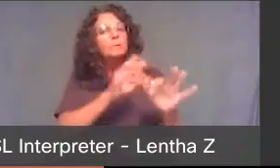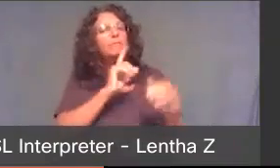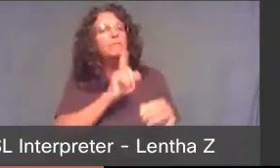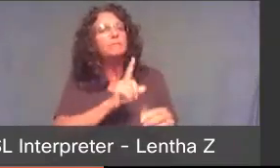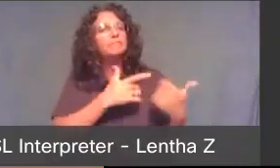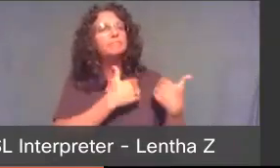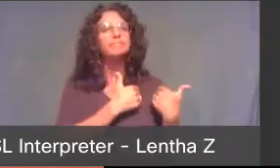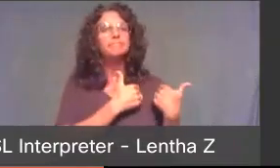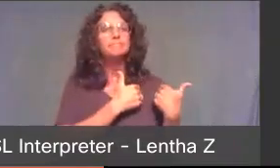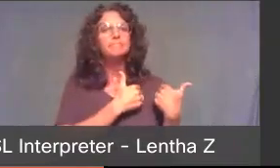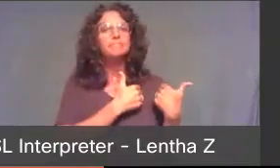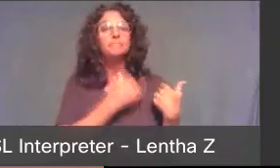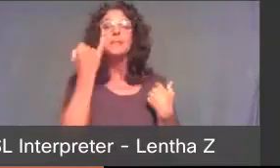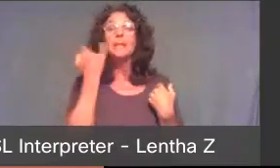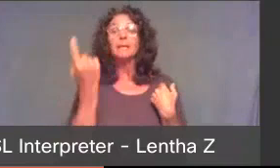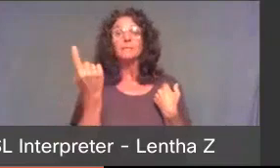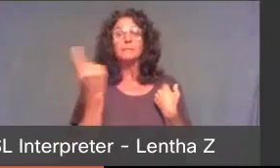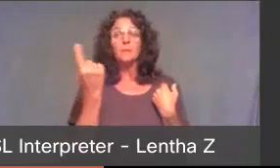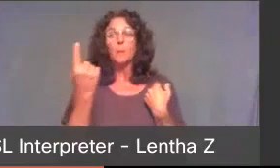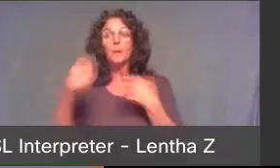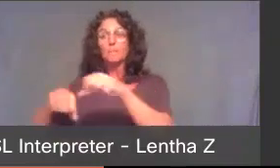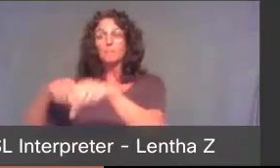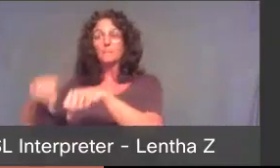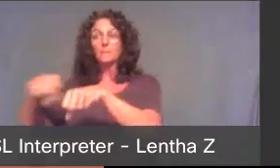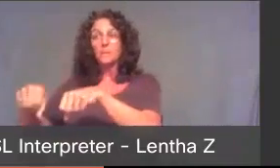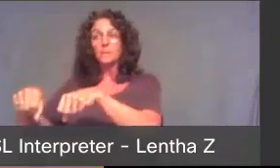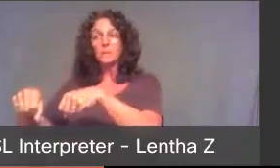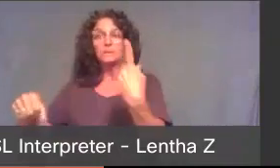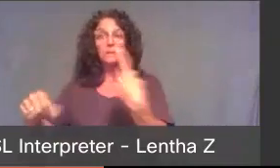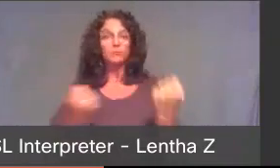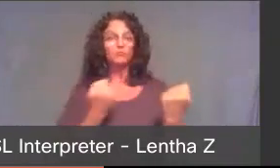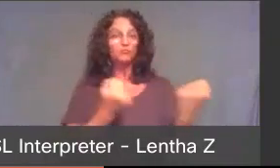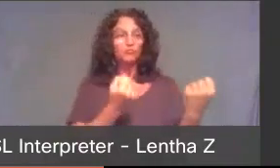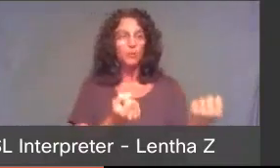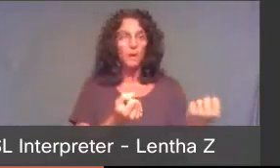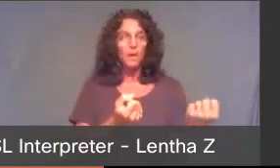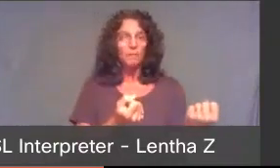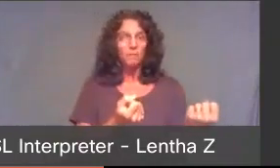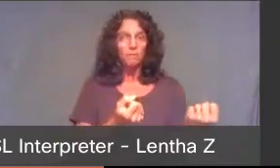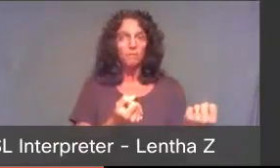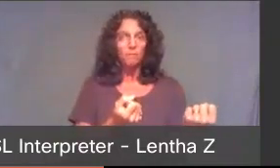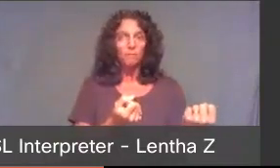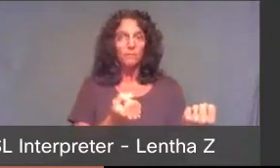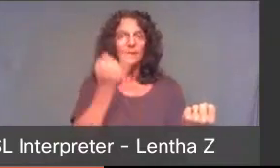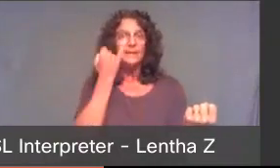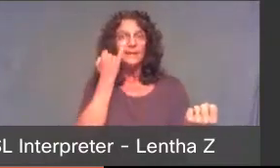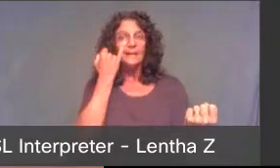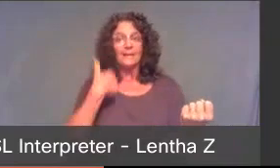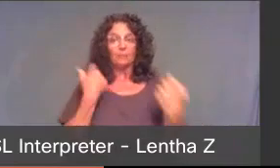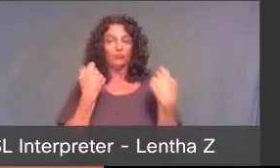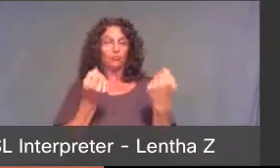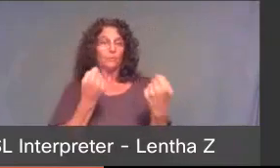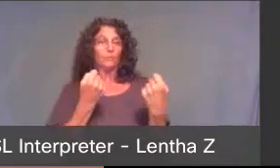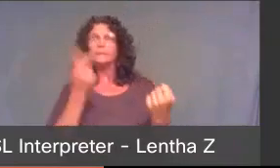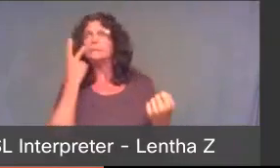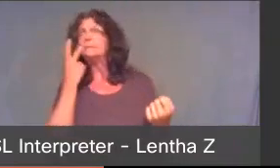road and someone's riding a bicycle and someone's driving in a car, if I'm driving down my road and I see a